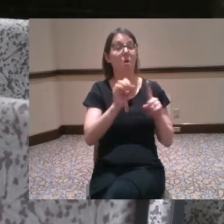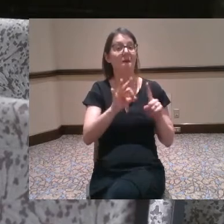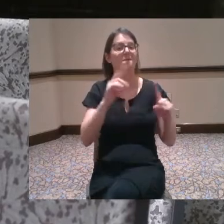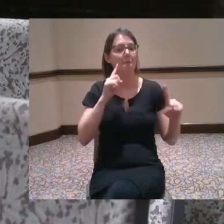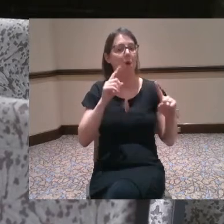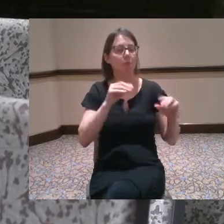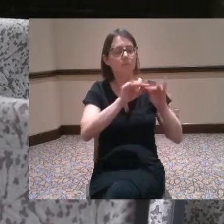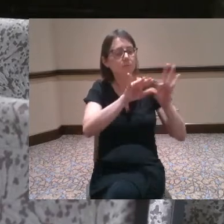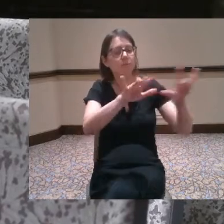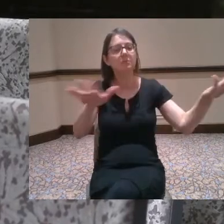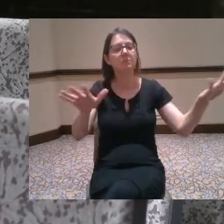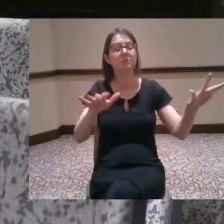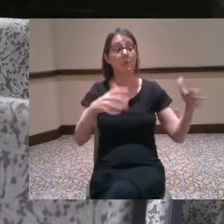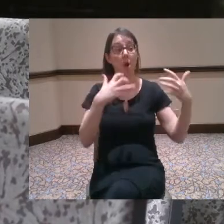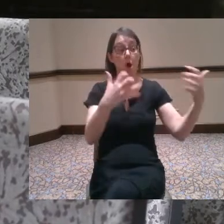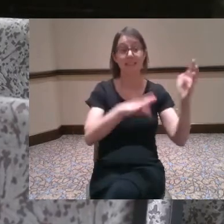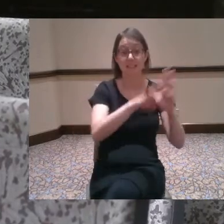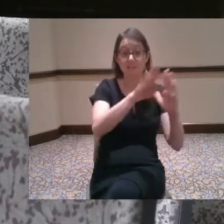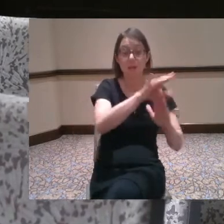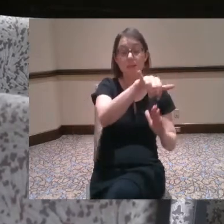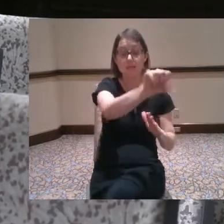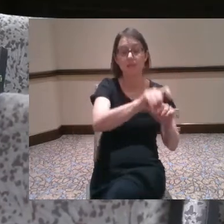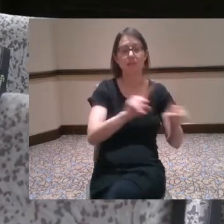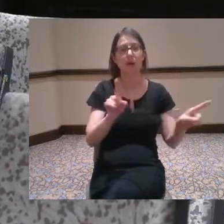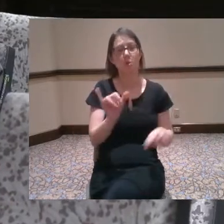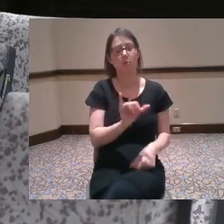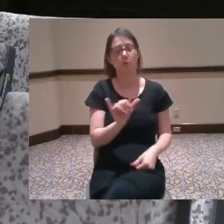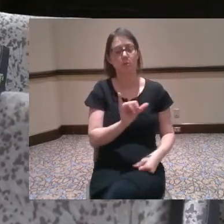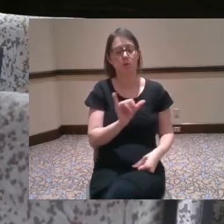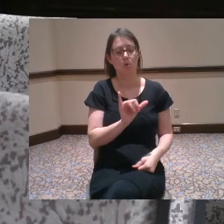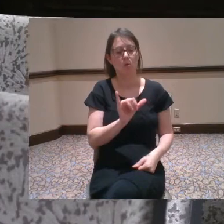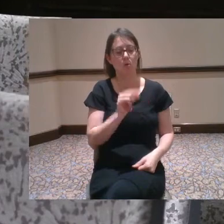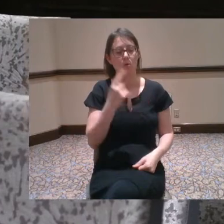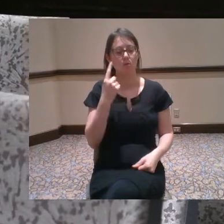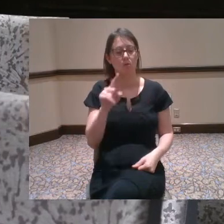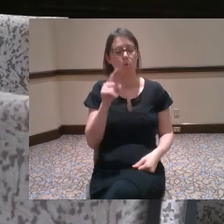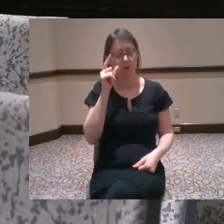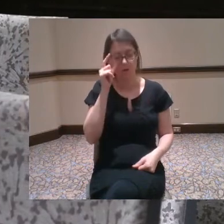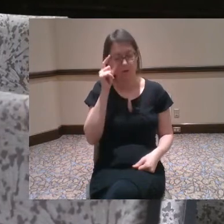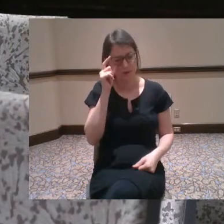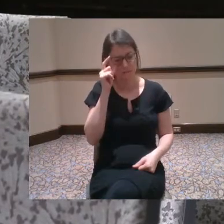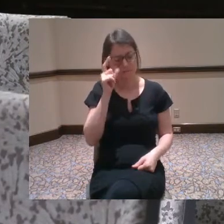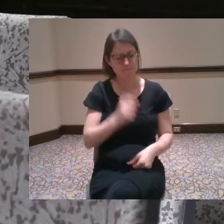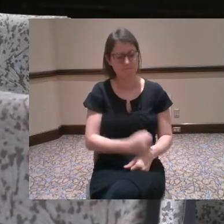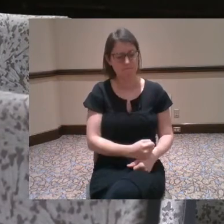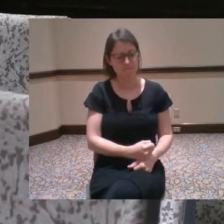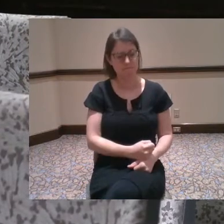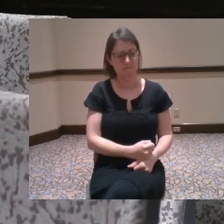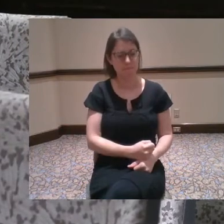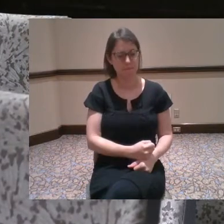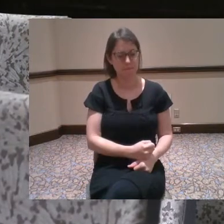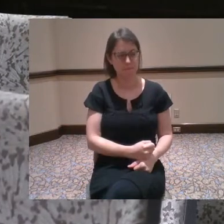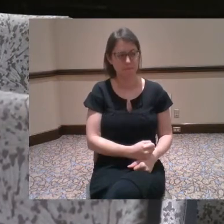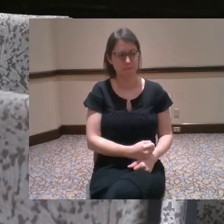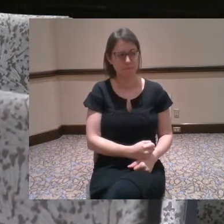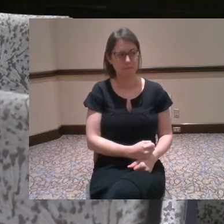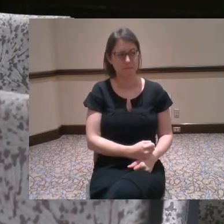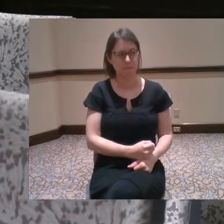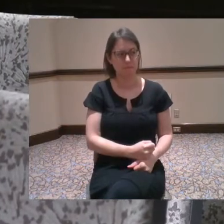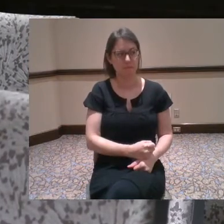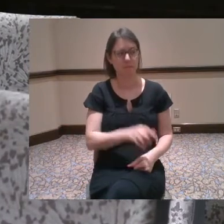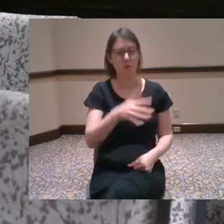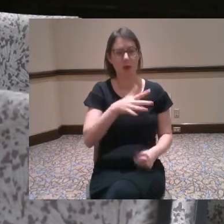not just so much for audience development, but also just in terms of being able to kind of